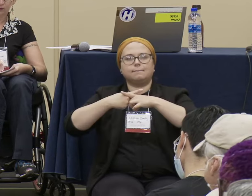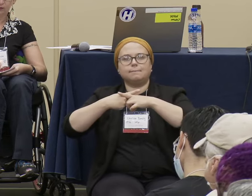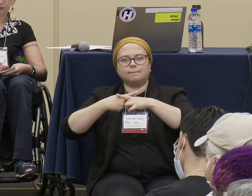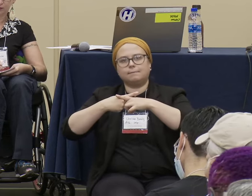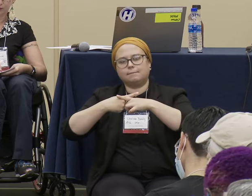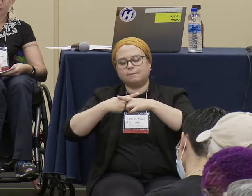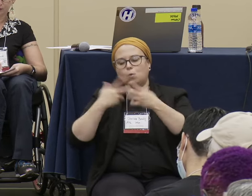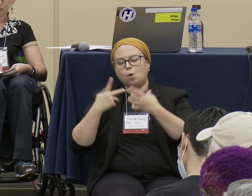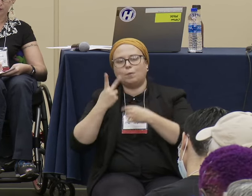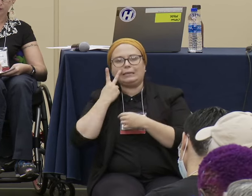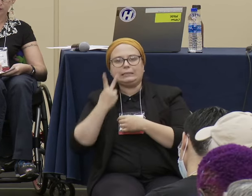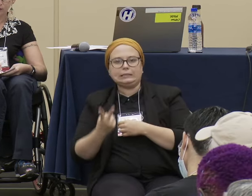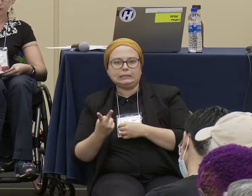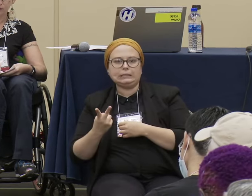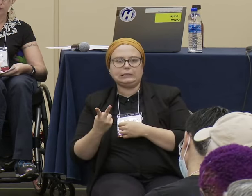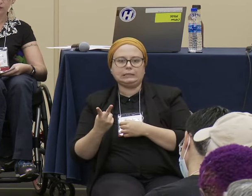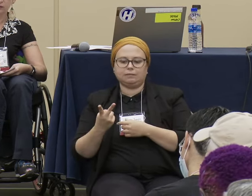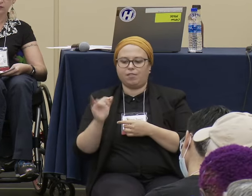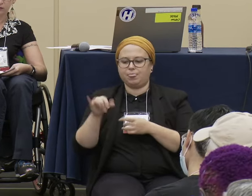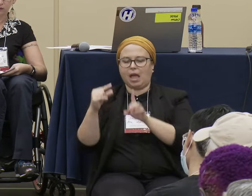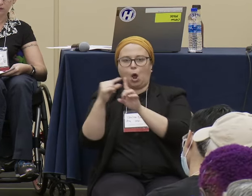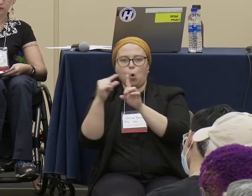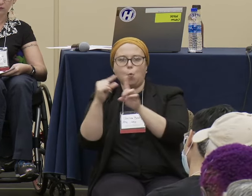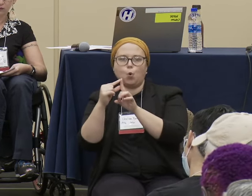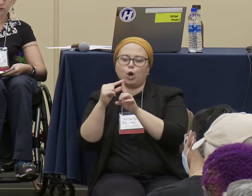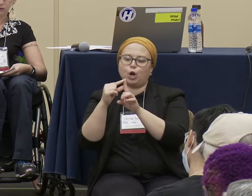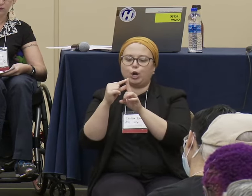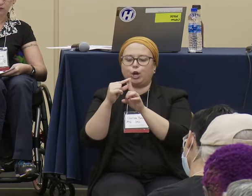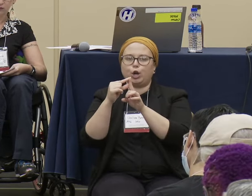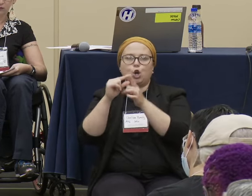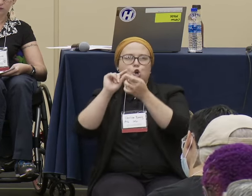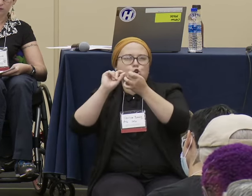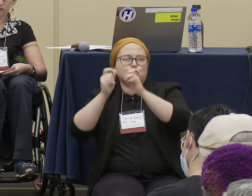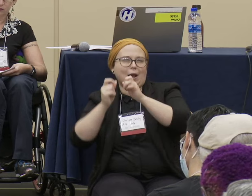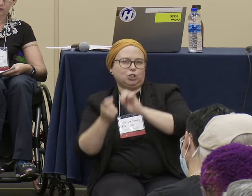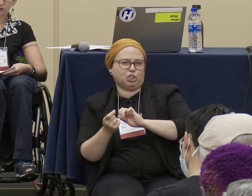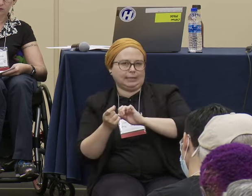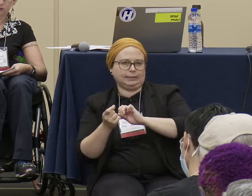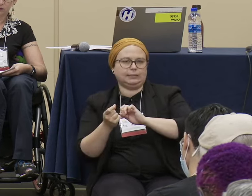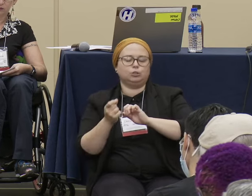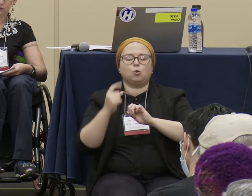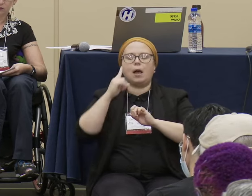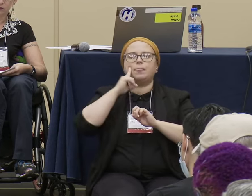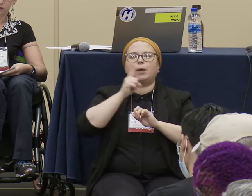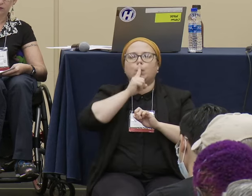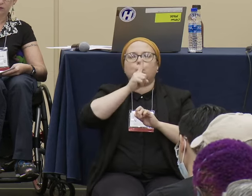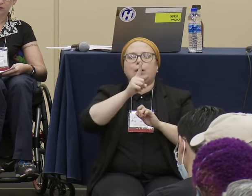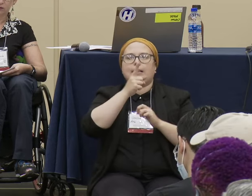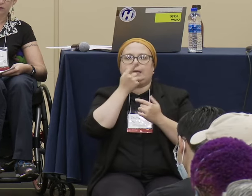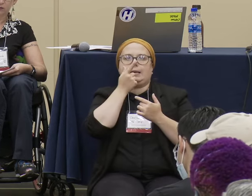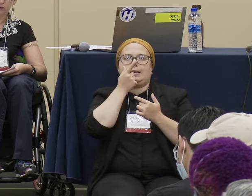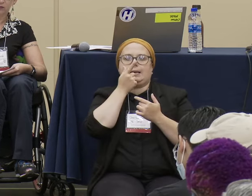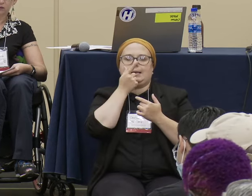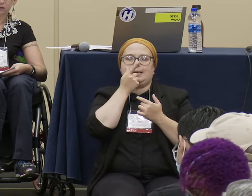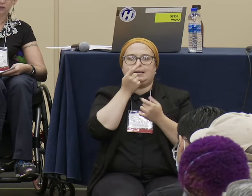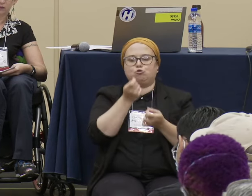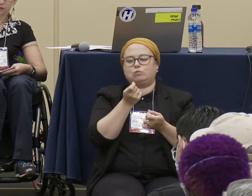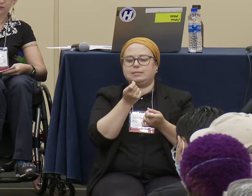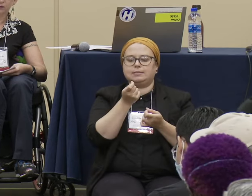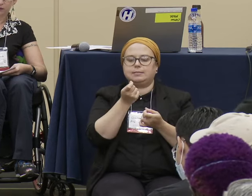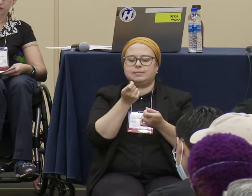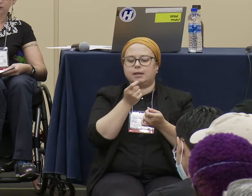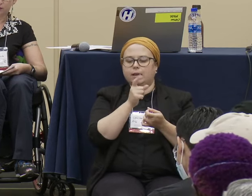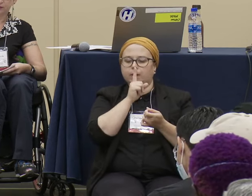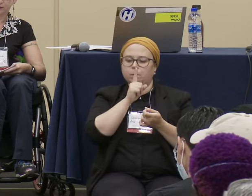in even like the word corrections. And I think that there's this really interesting like imperative to cure that happens